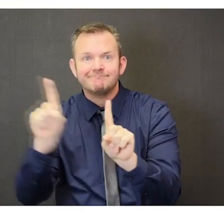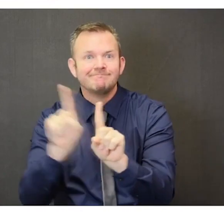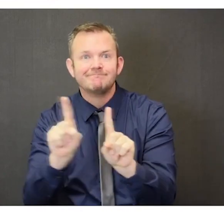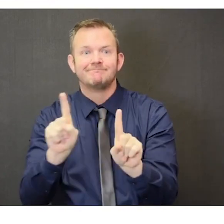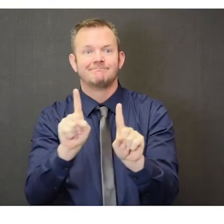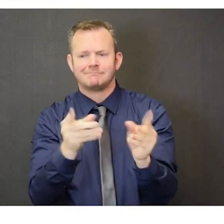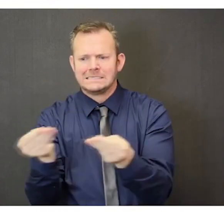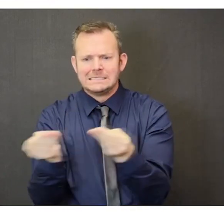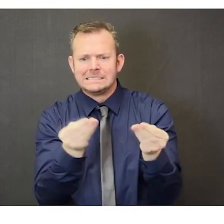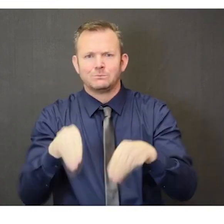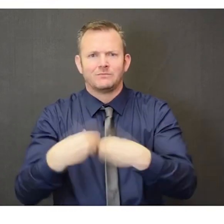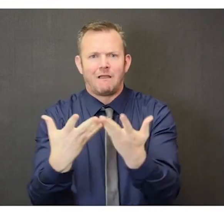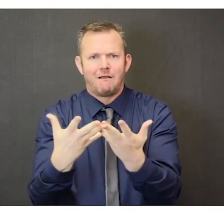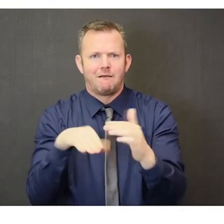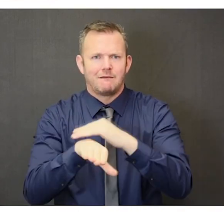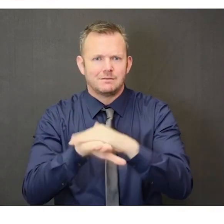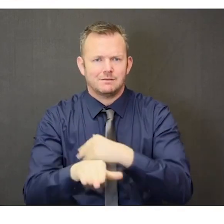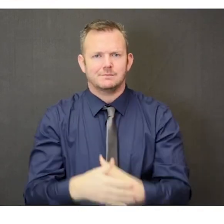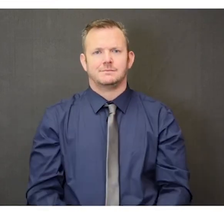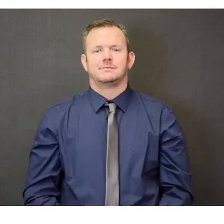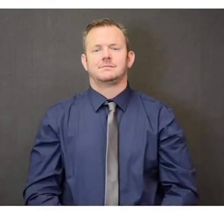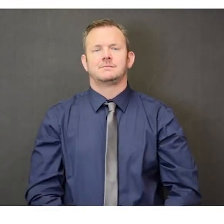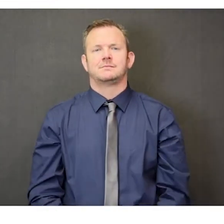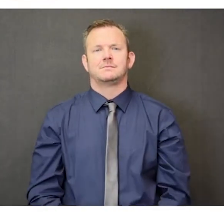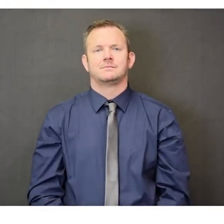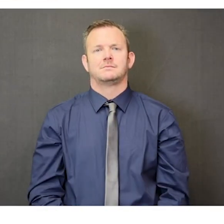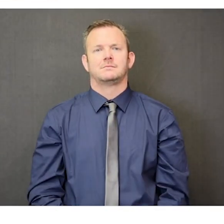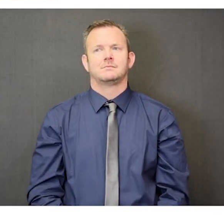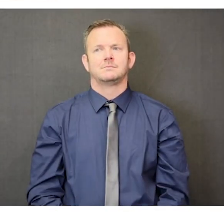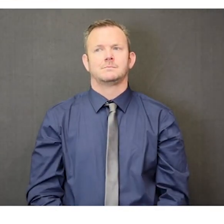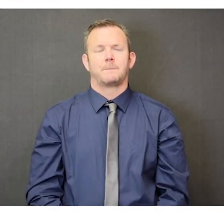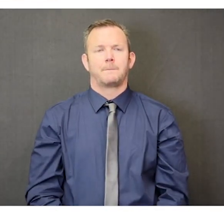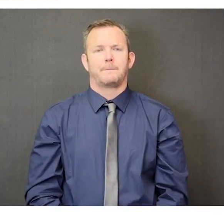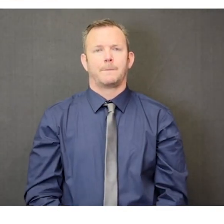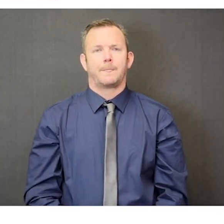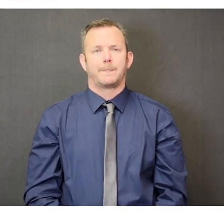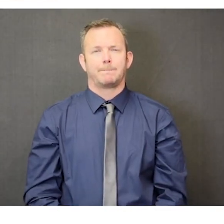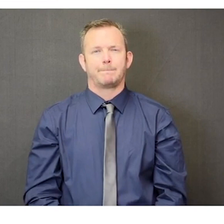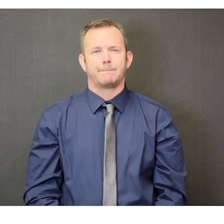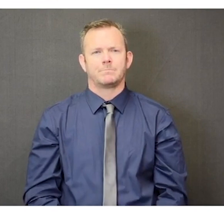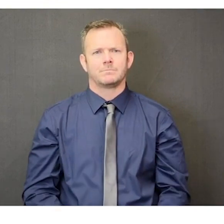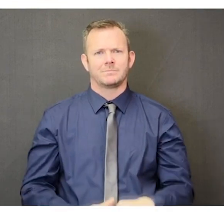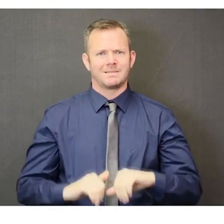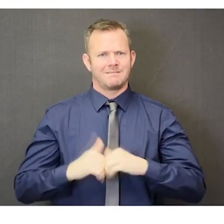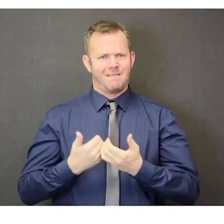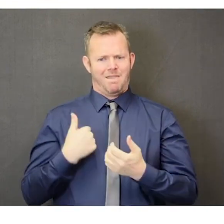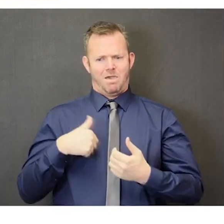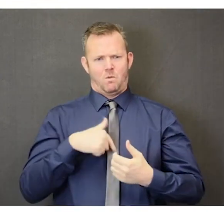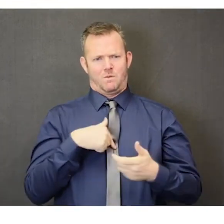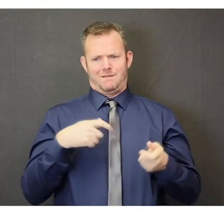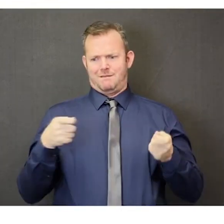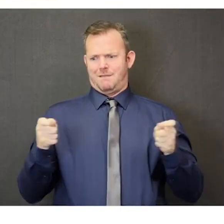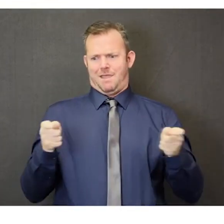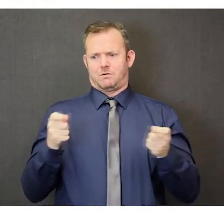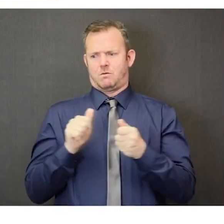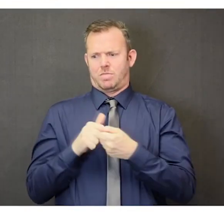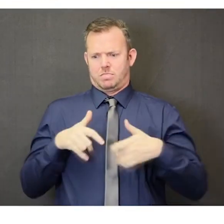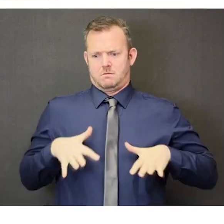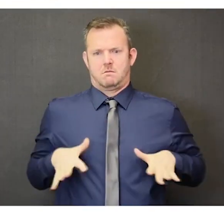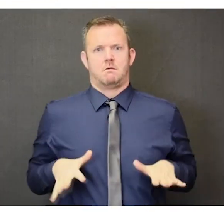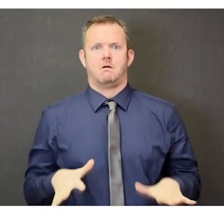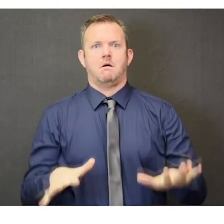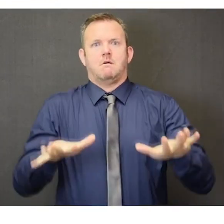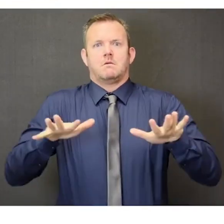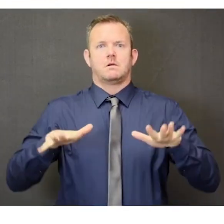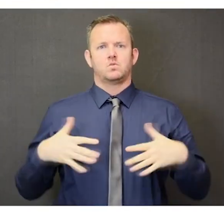with healthcare workers, doctors, and nurses. So how do we deal with this anxiety